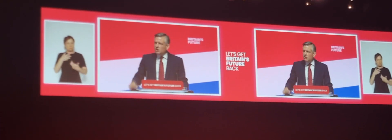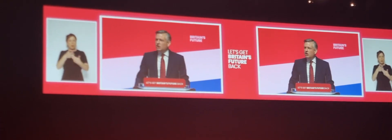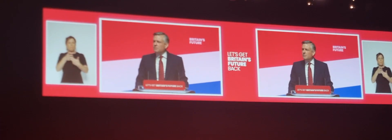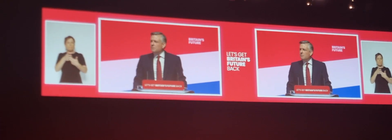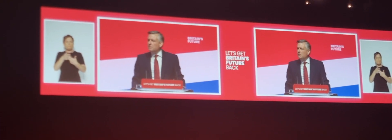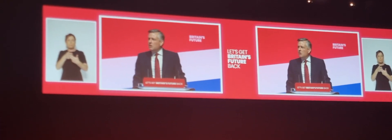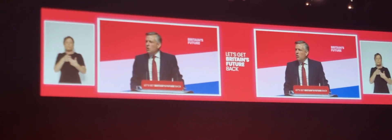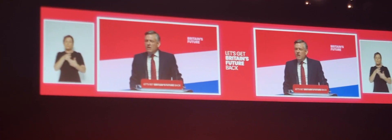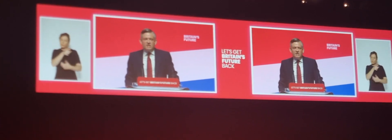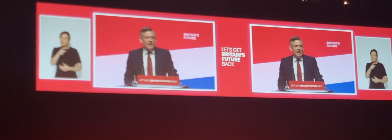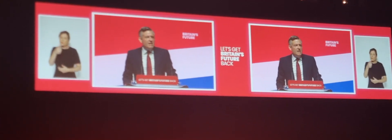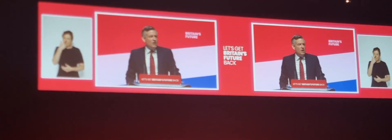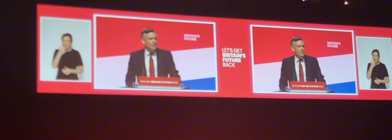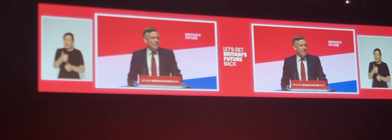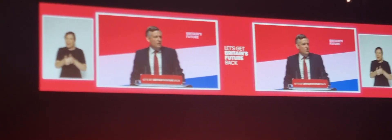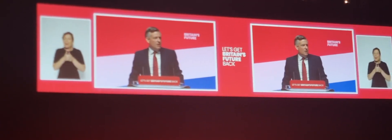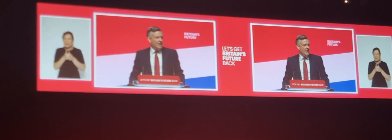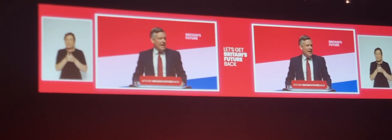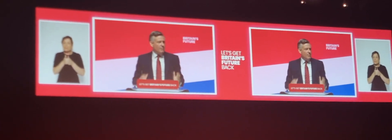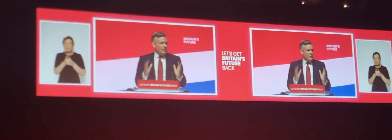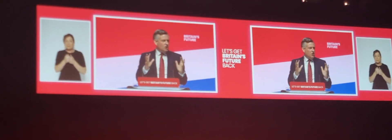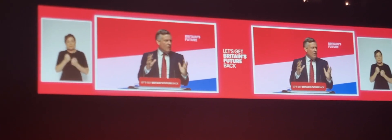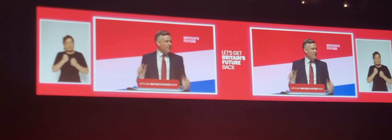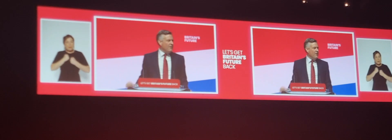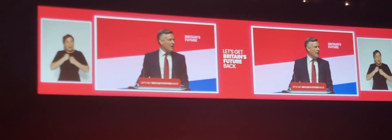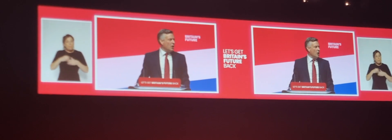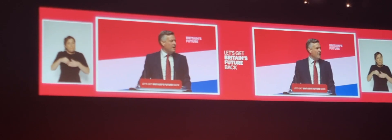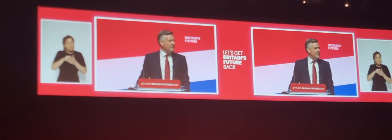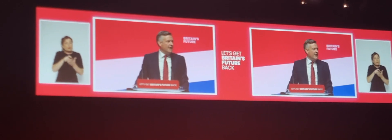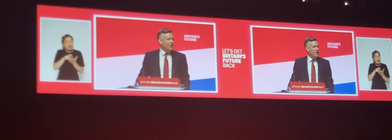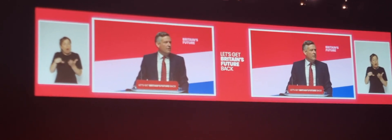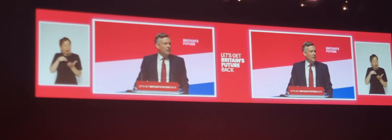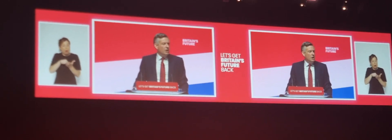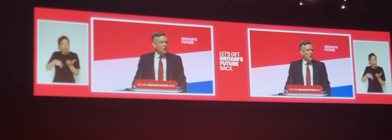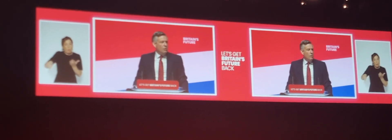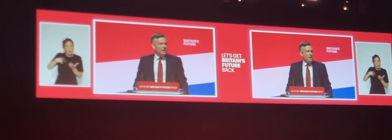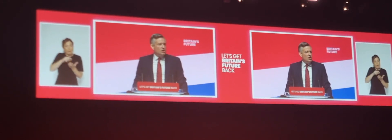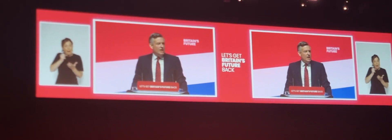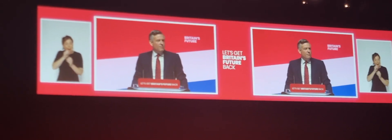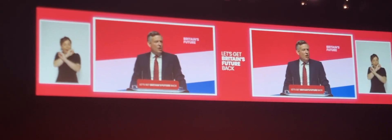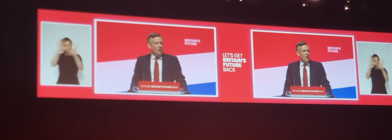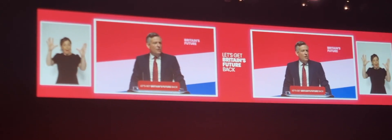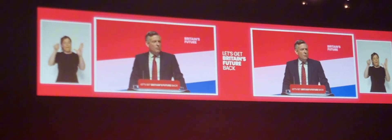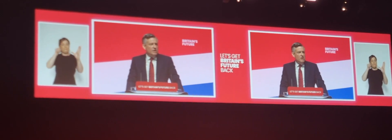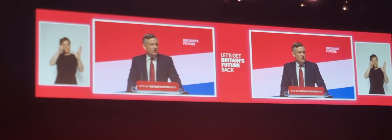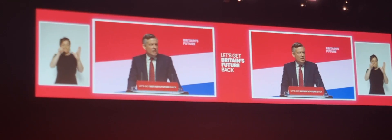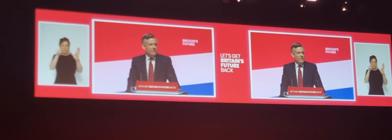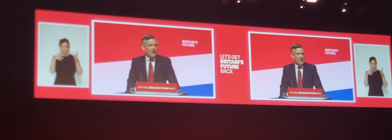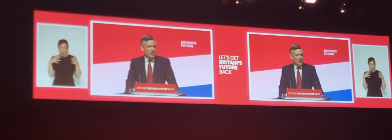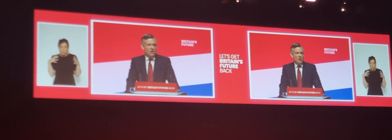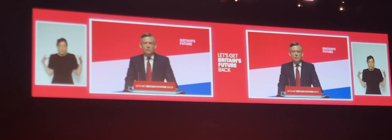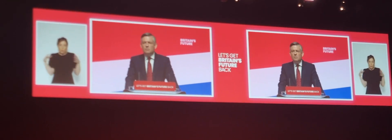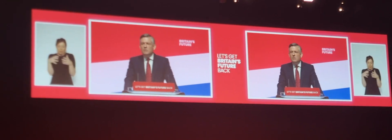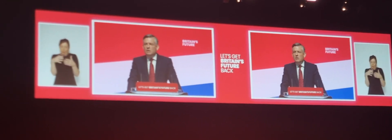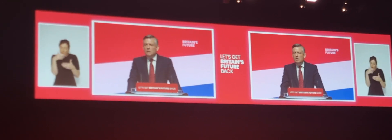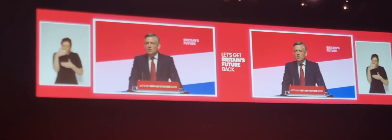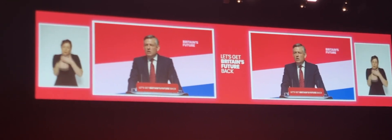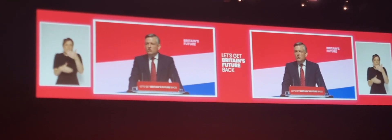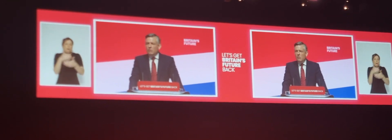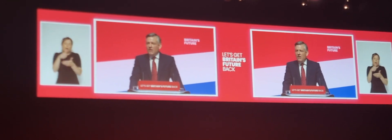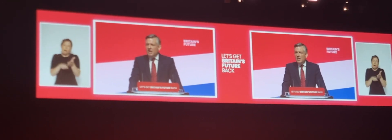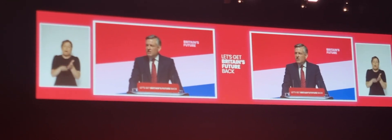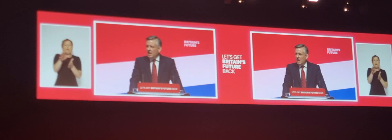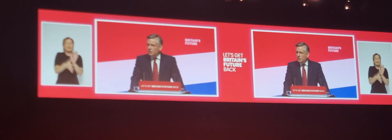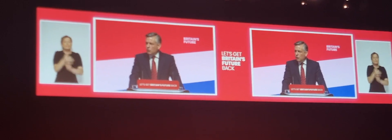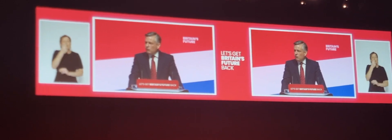into action what it says on our membership card: by the strength of our common endeavour, we achieve more than we achieve alone.